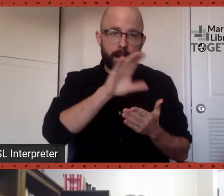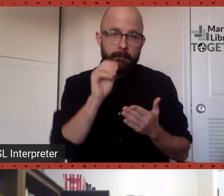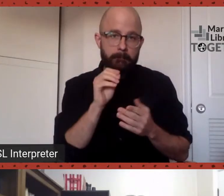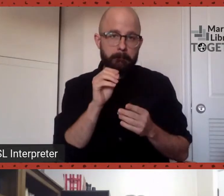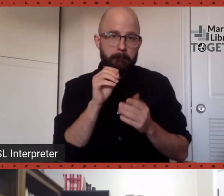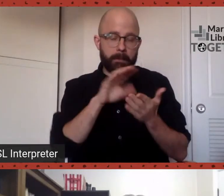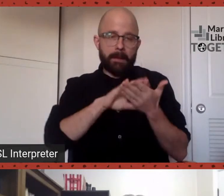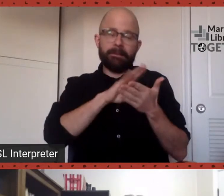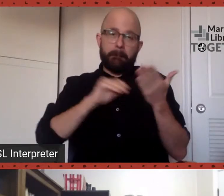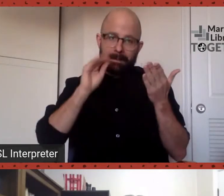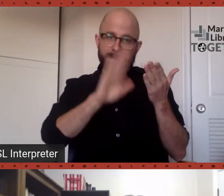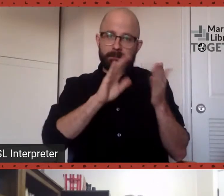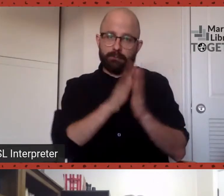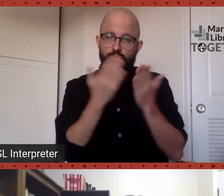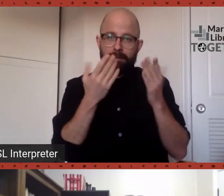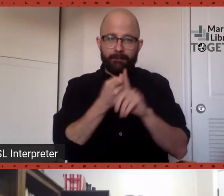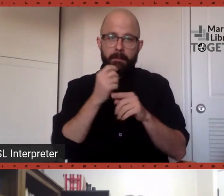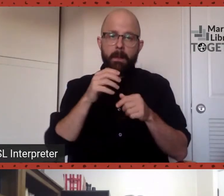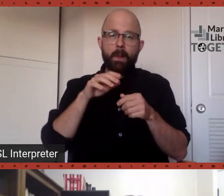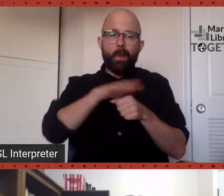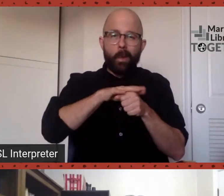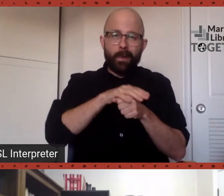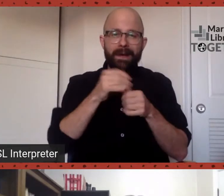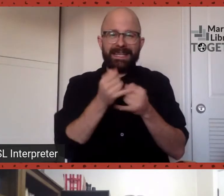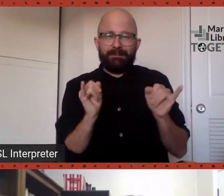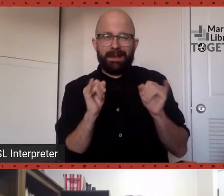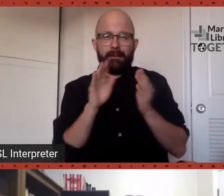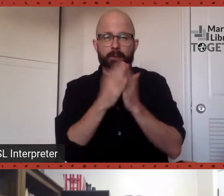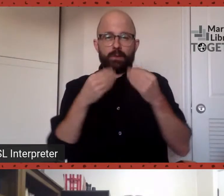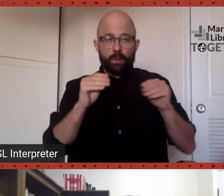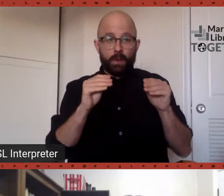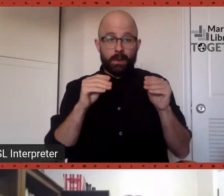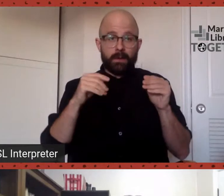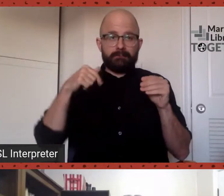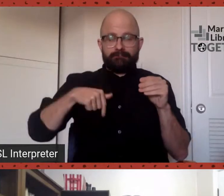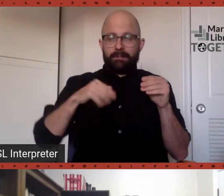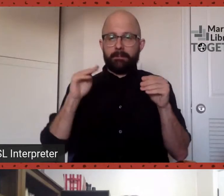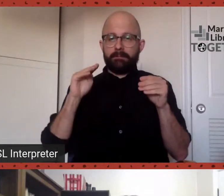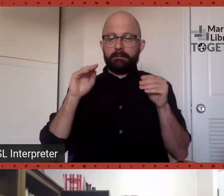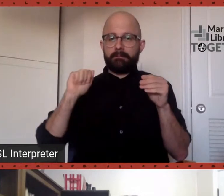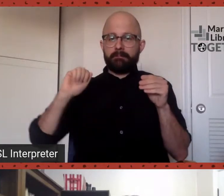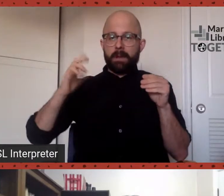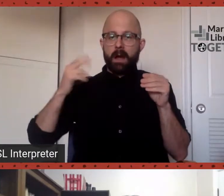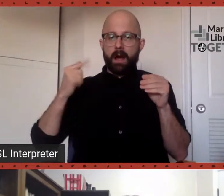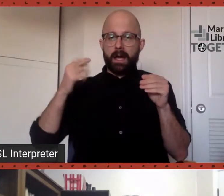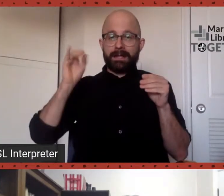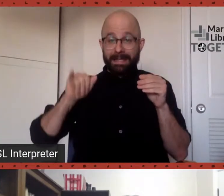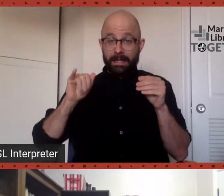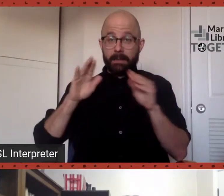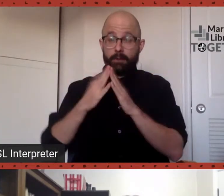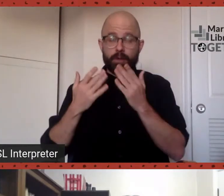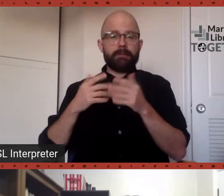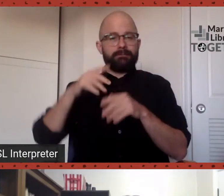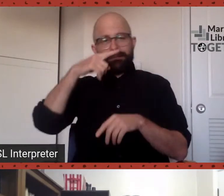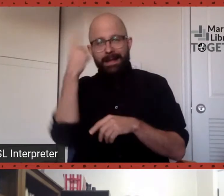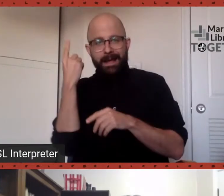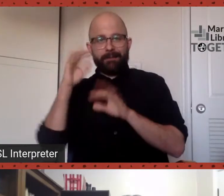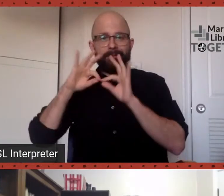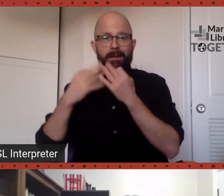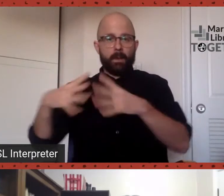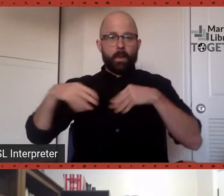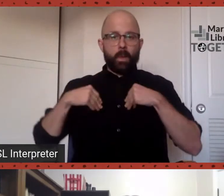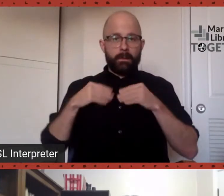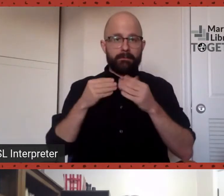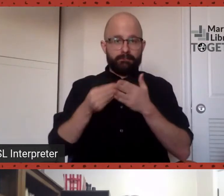your local independent bookstore. And our partners here in Prince George's County are Mahogany Books, which is a Black family-owned independent bookstore in Prince